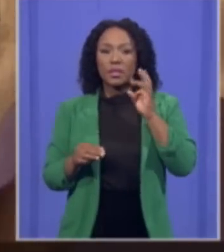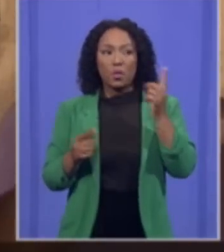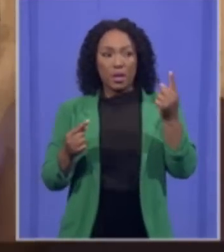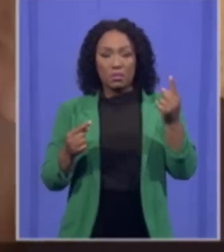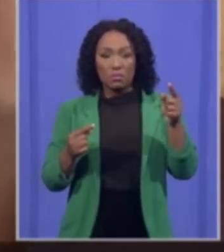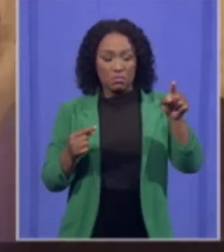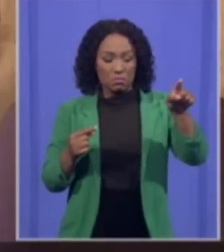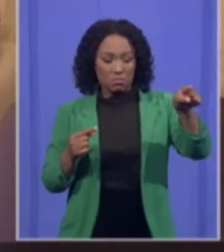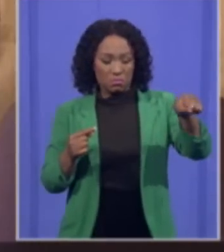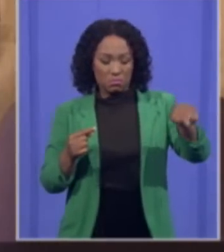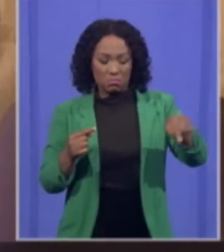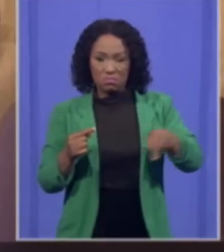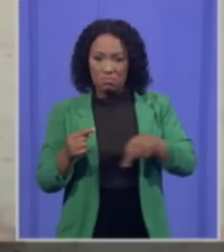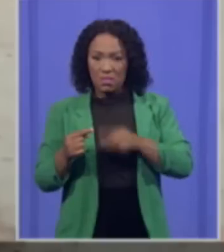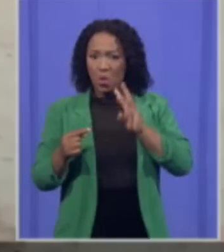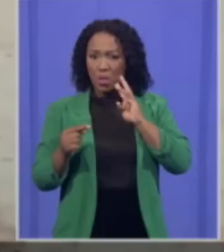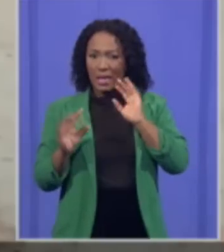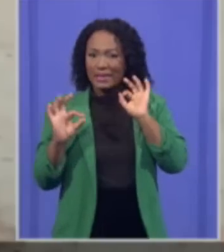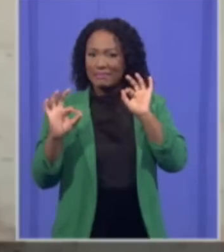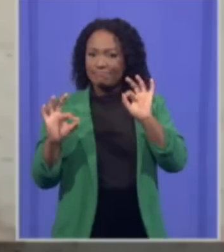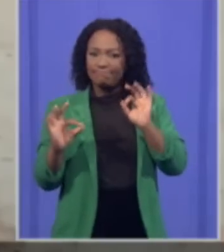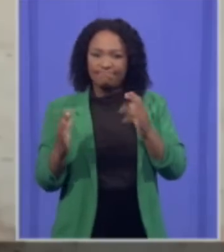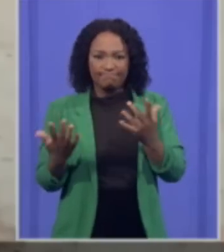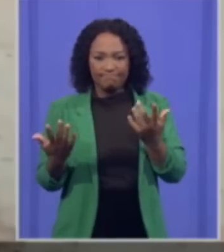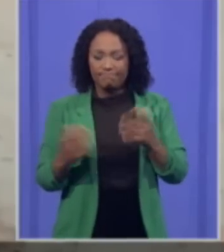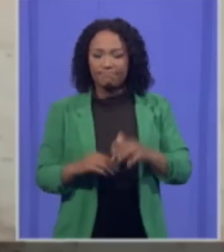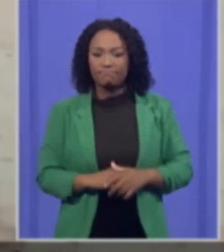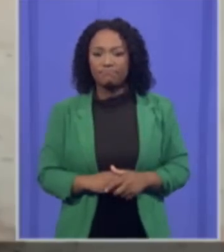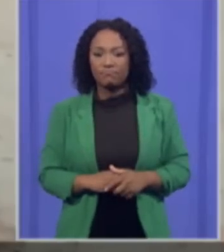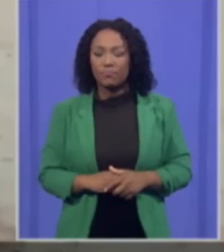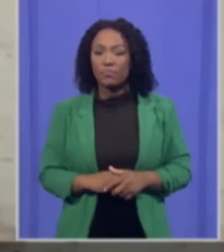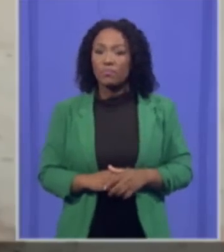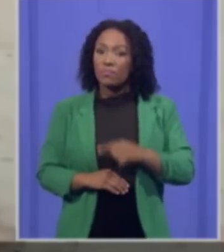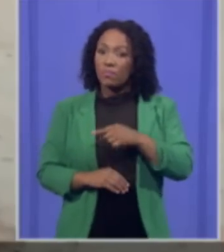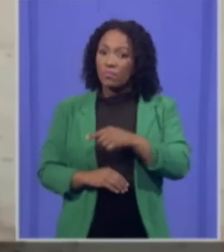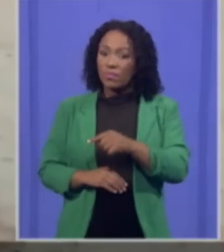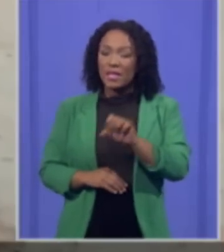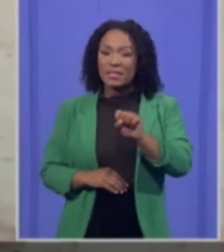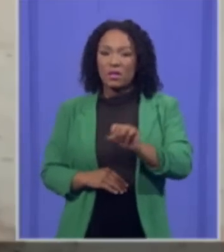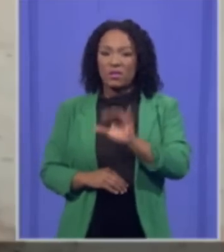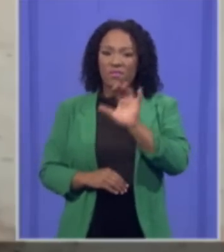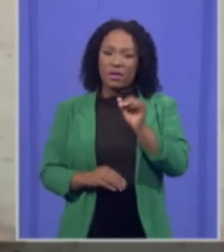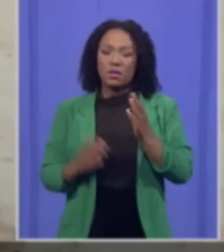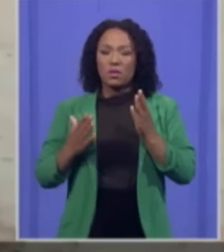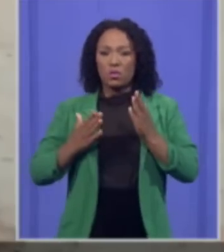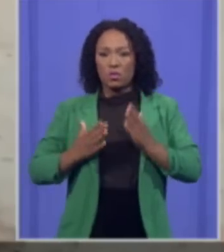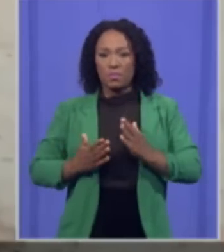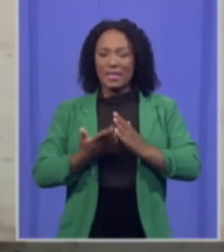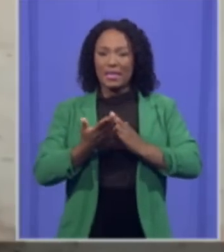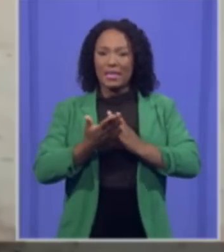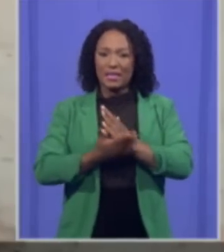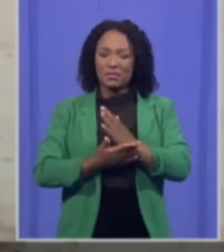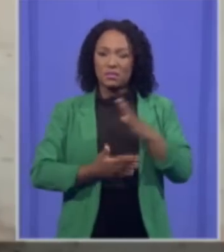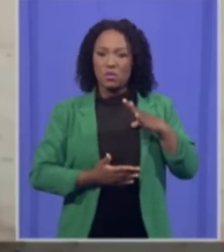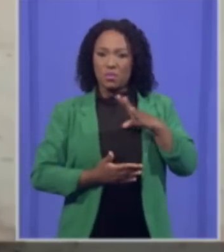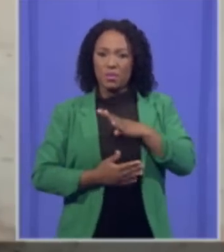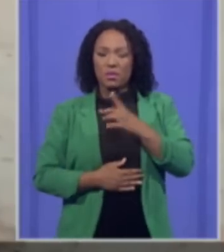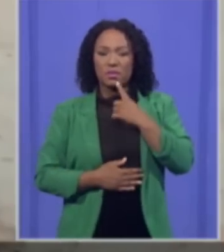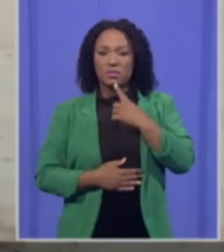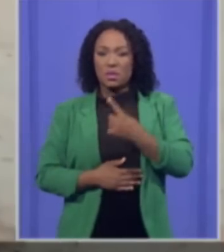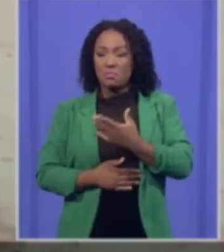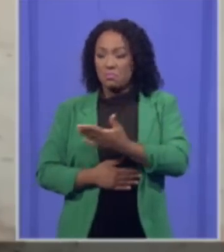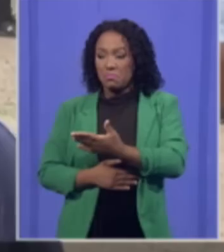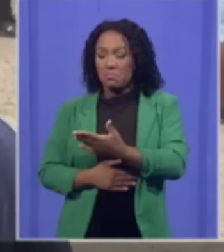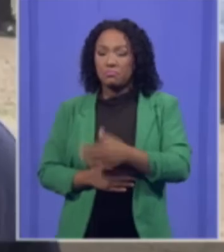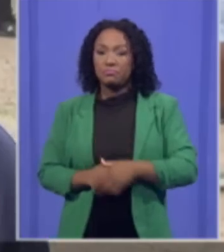ka mokgwa a tlamehileng a ba ka teng. Komishini ya ditokelo tsa botho Freistata e buile tjena ka mathata a metsi a